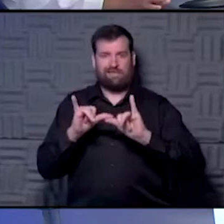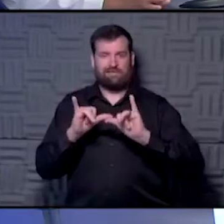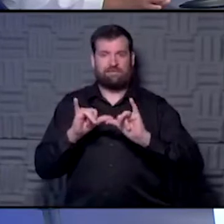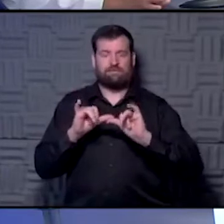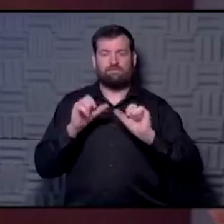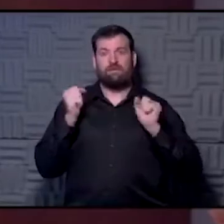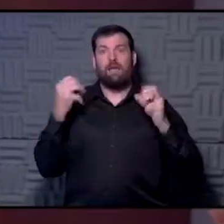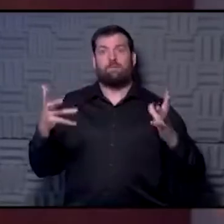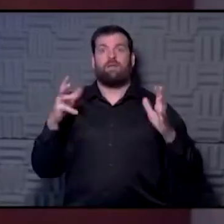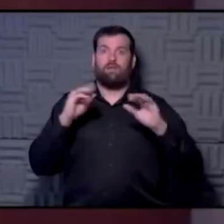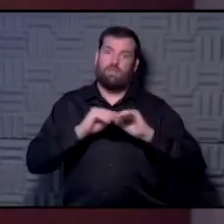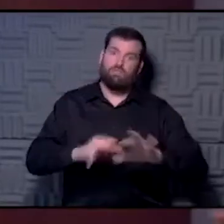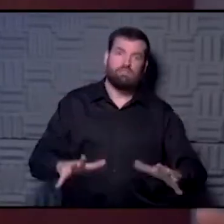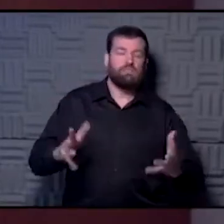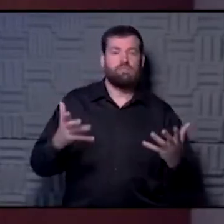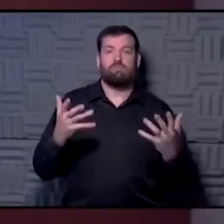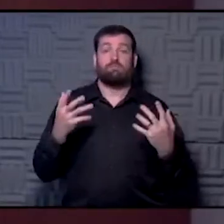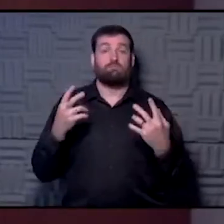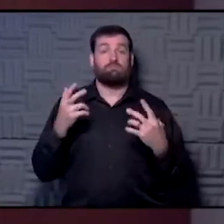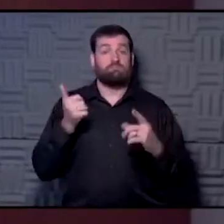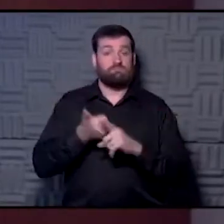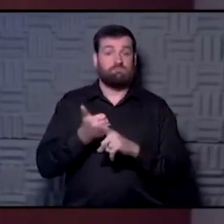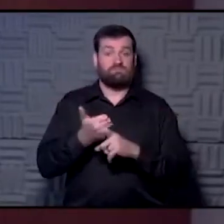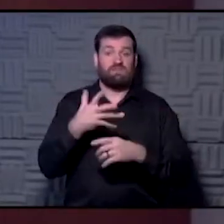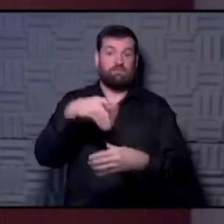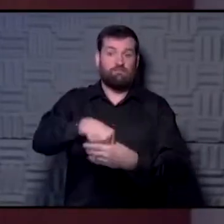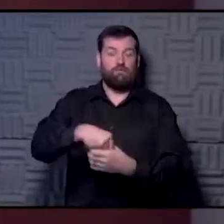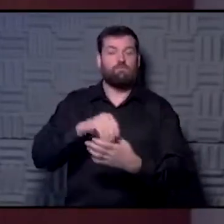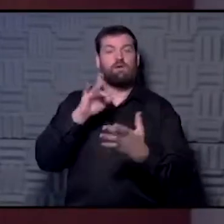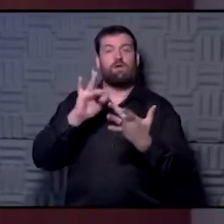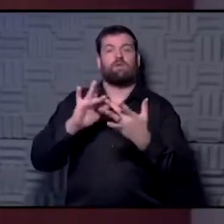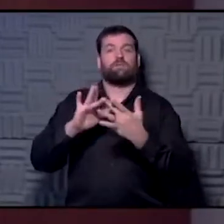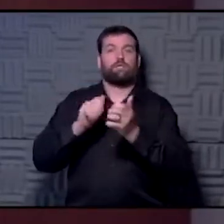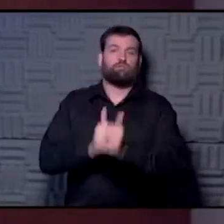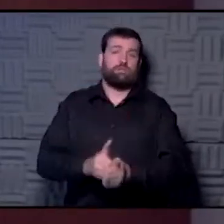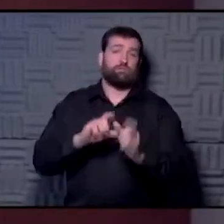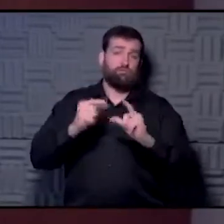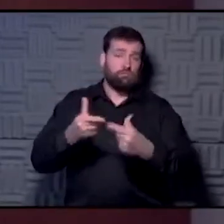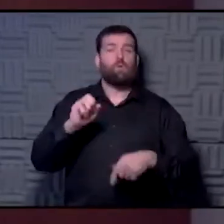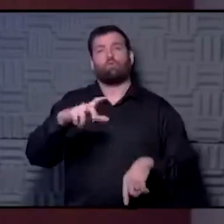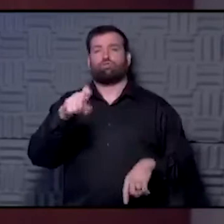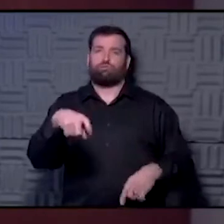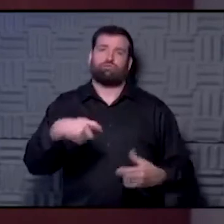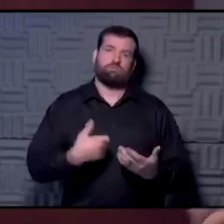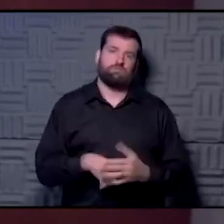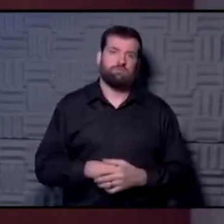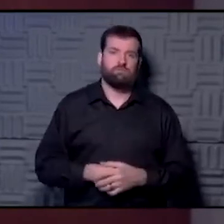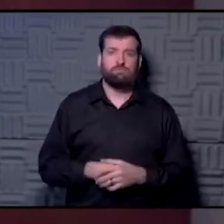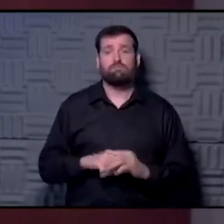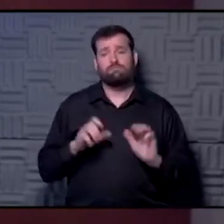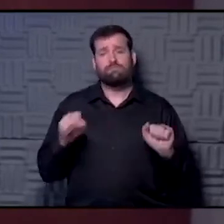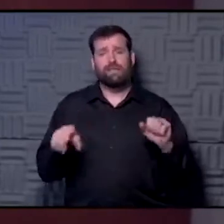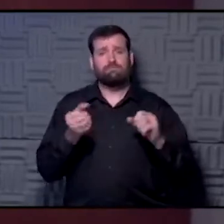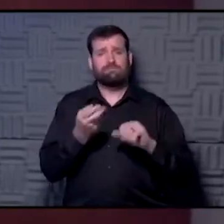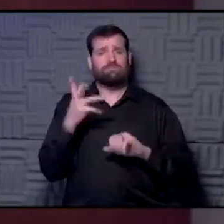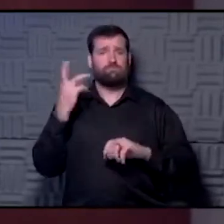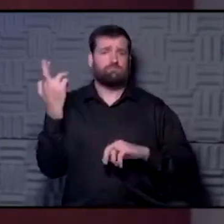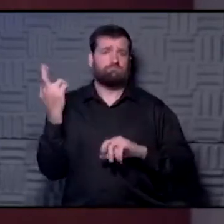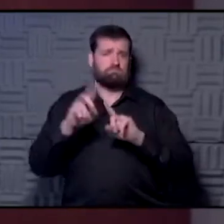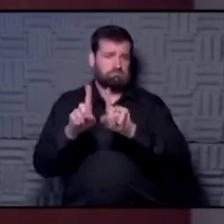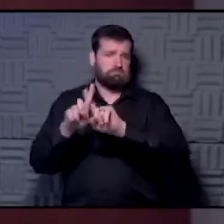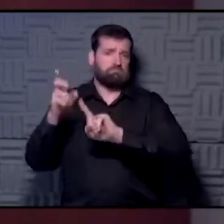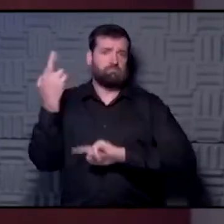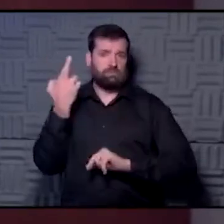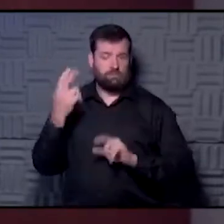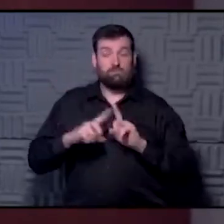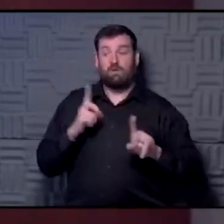outbreak, either you've been a member of that contact tracing group or maybe you need to be. So I think it can serve a variety of purposes,